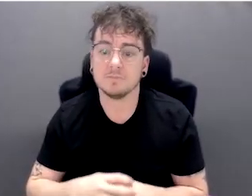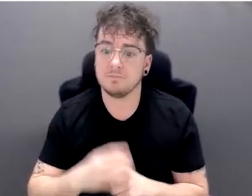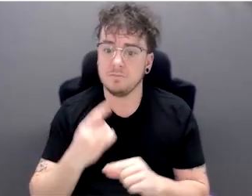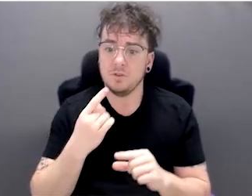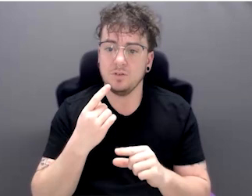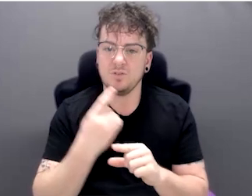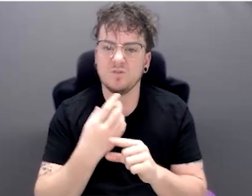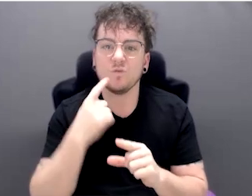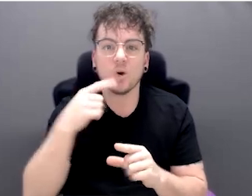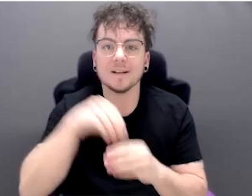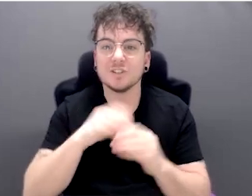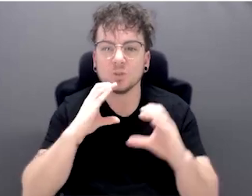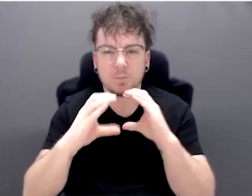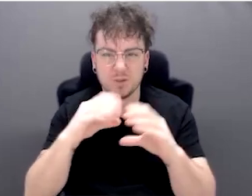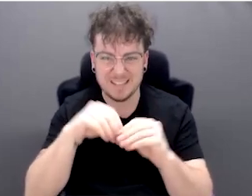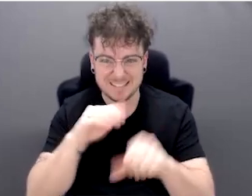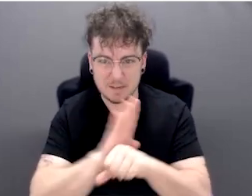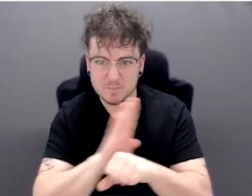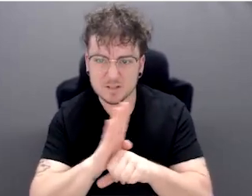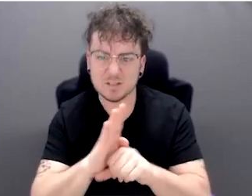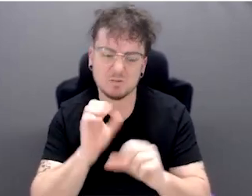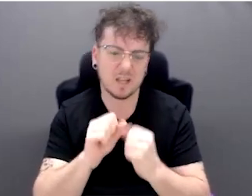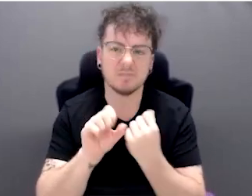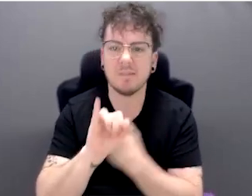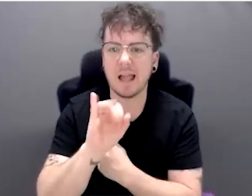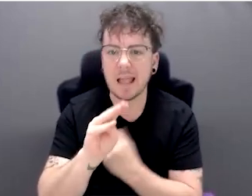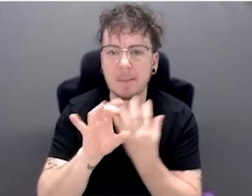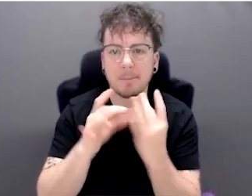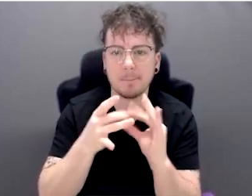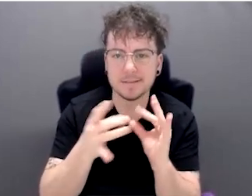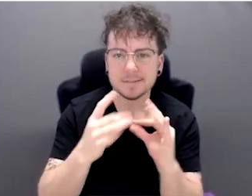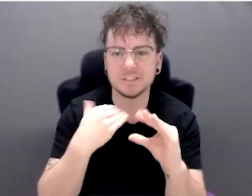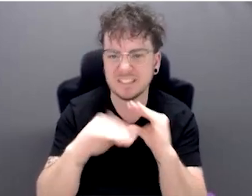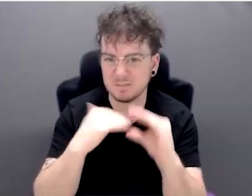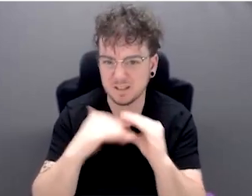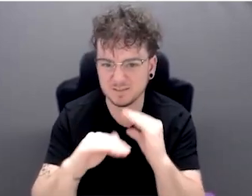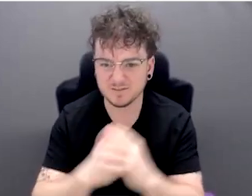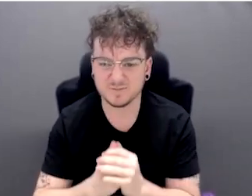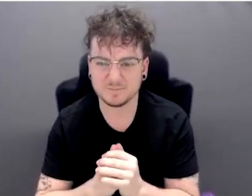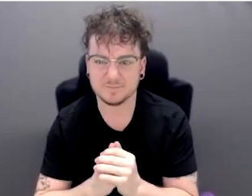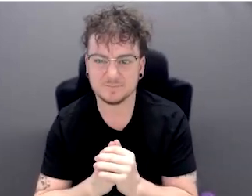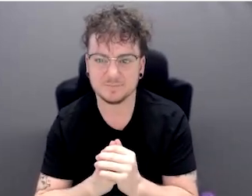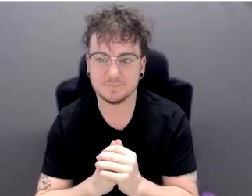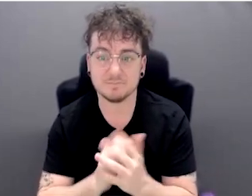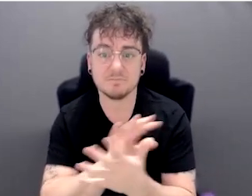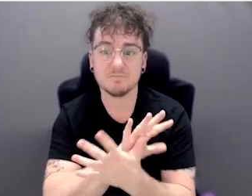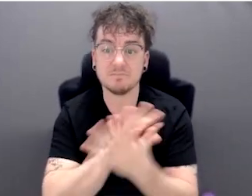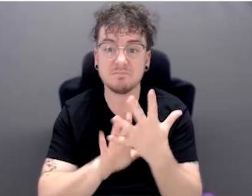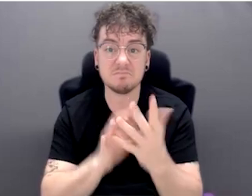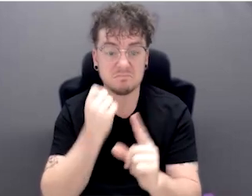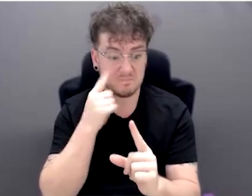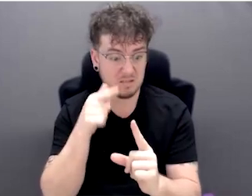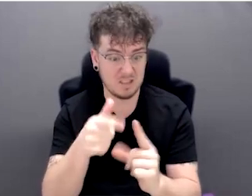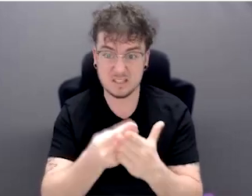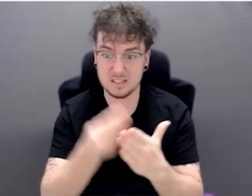used for internal communication. It should be noted that none of these accommodations are large budget